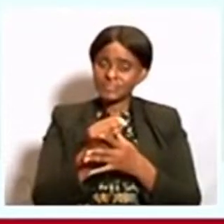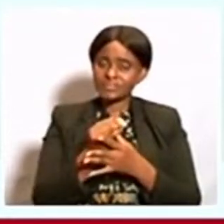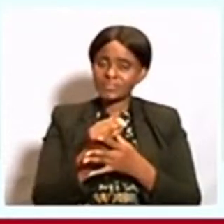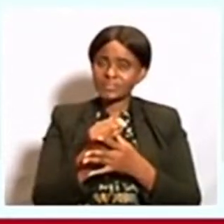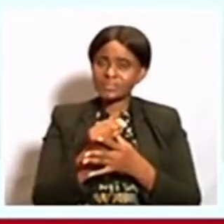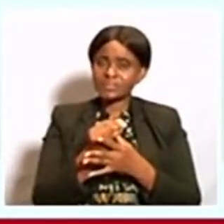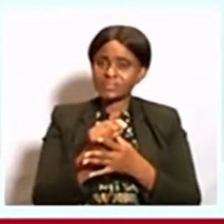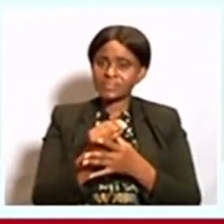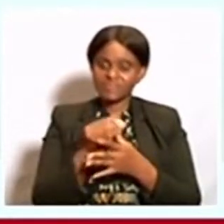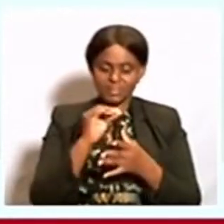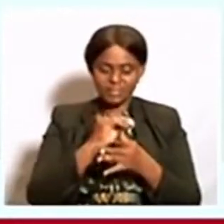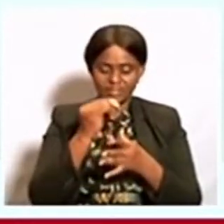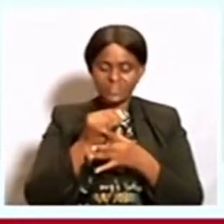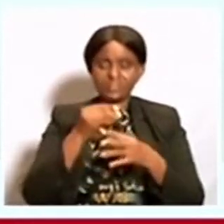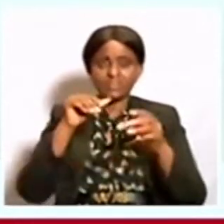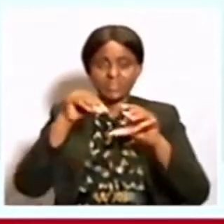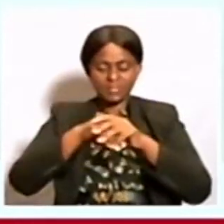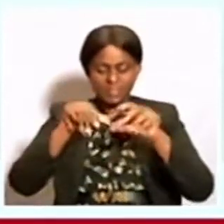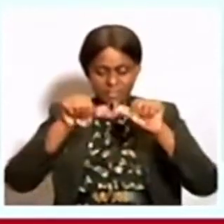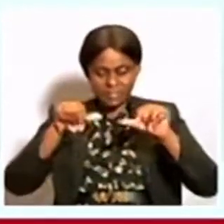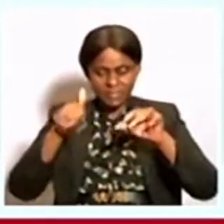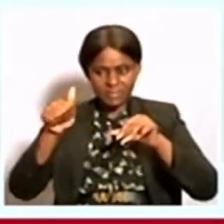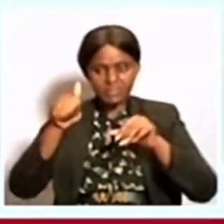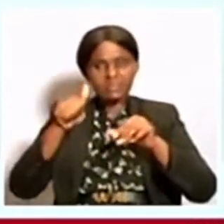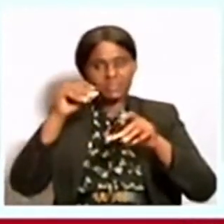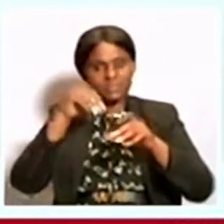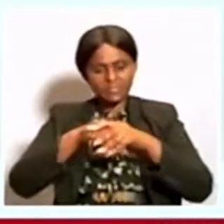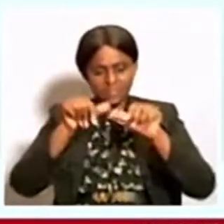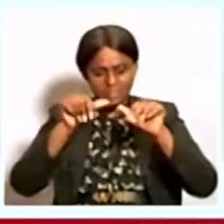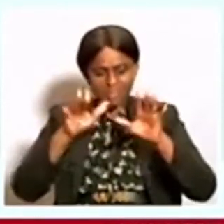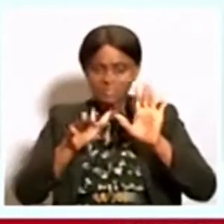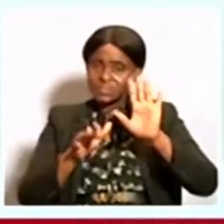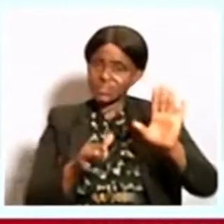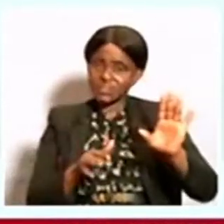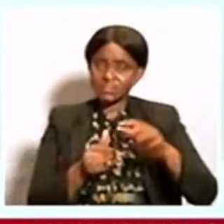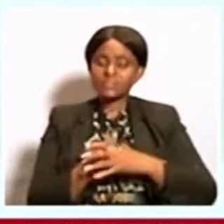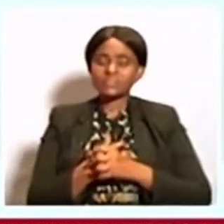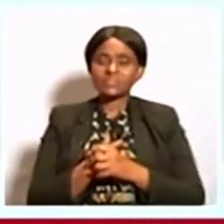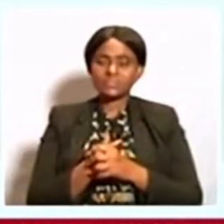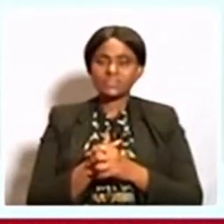or internal auditor, can you imagine the internal auditor is there?